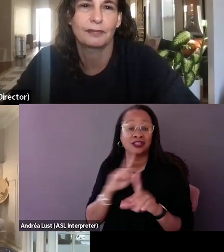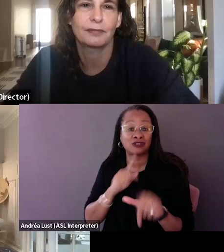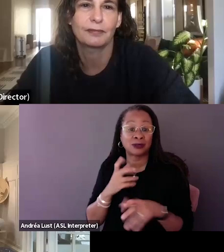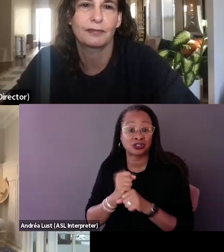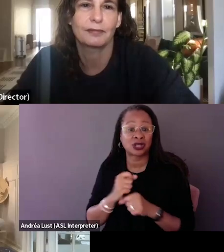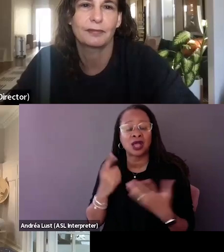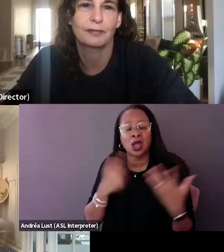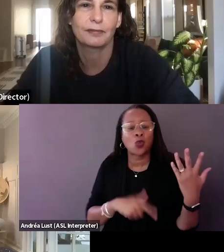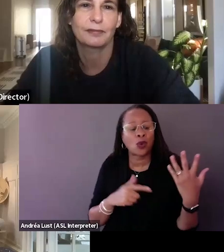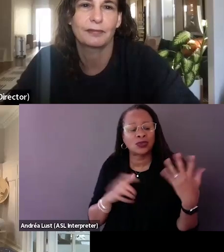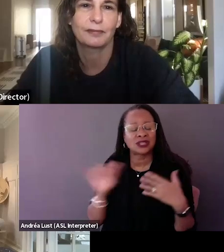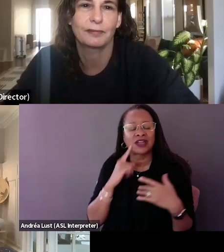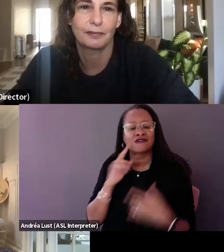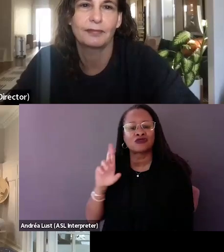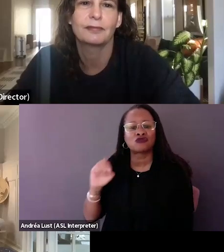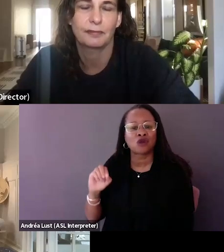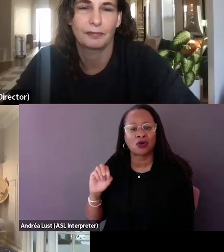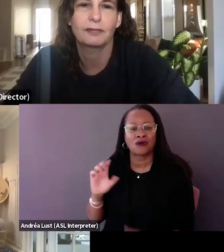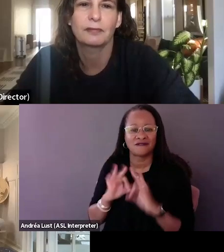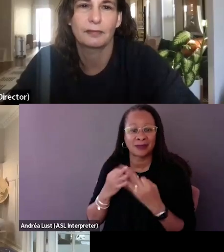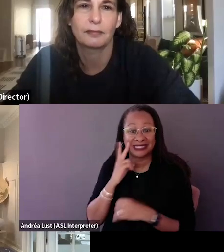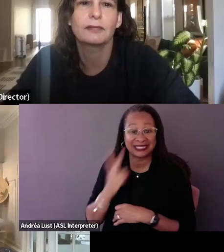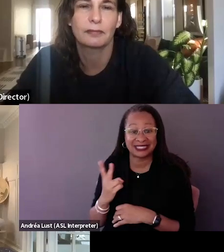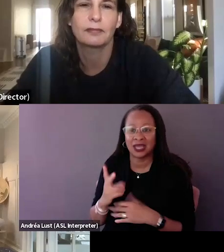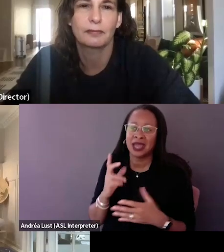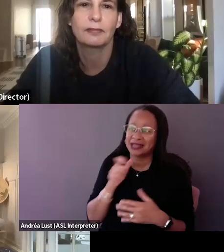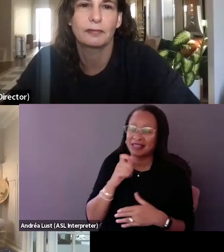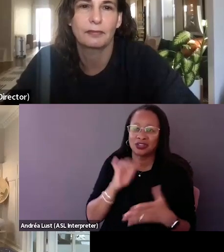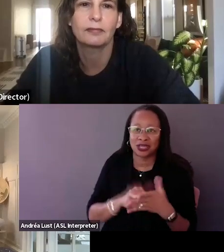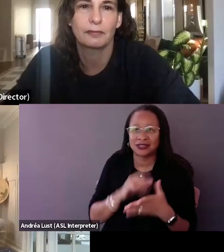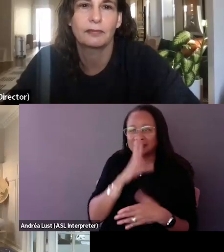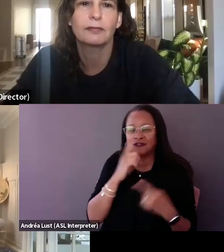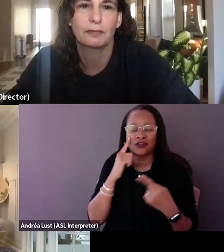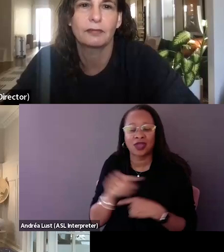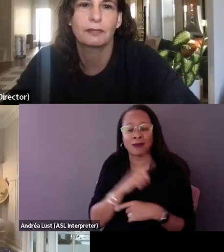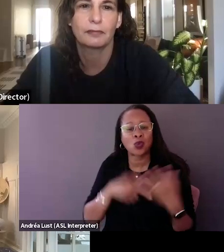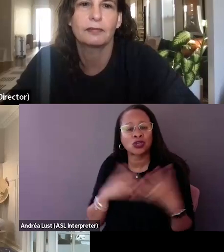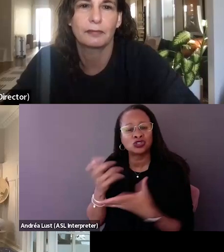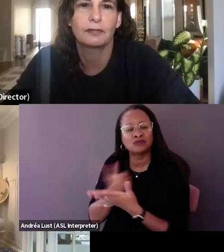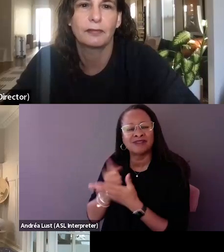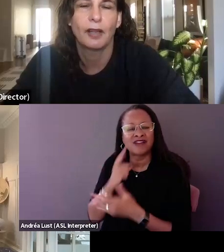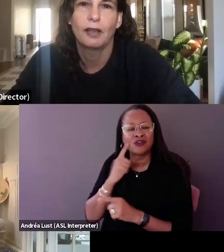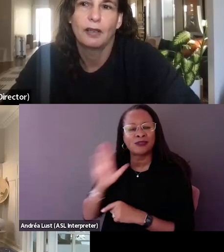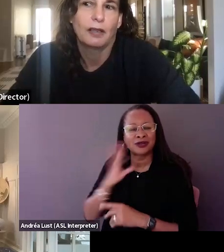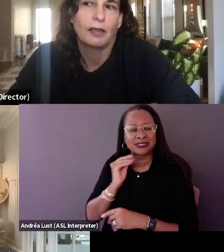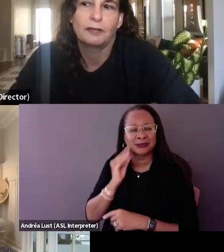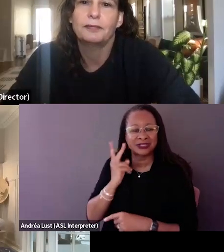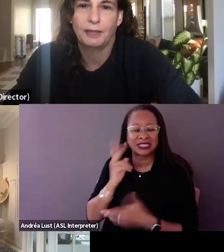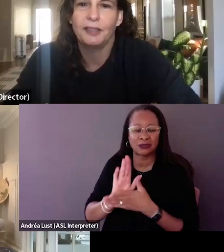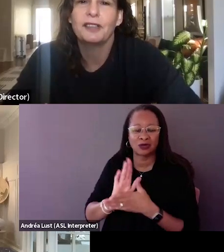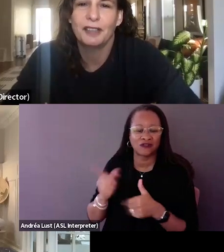Rowe family to see this movie for the first time? I mean, not that you can speak for them, but I mean, like, what did you glean from their experience?